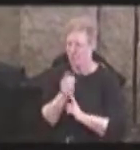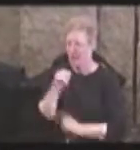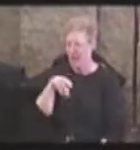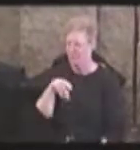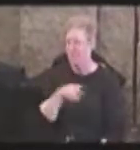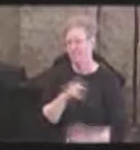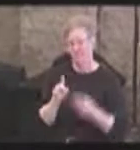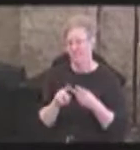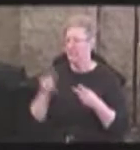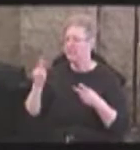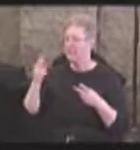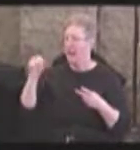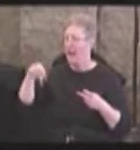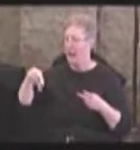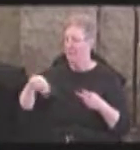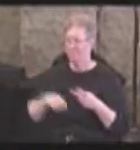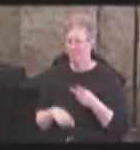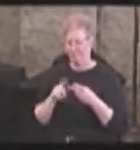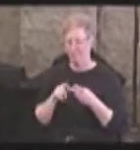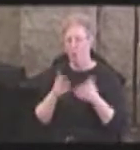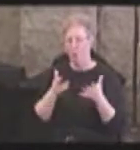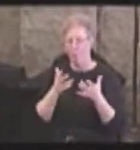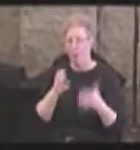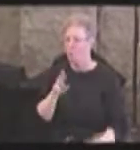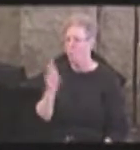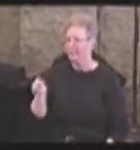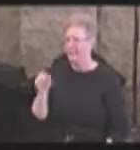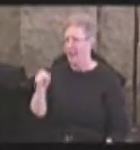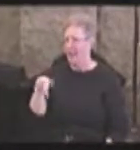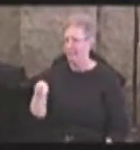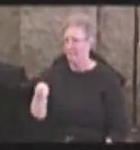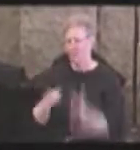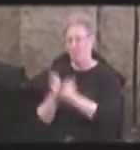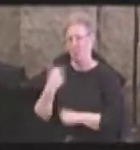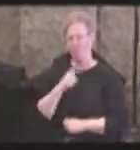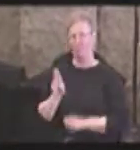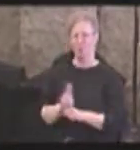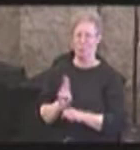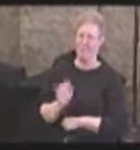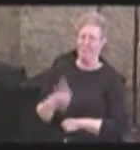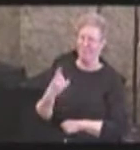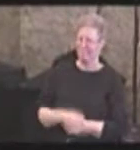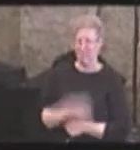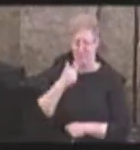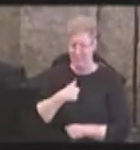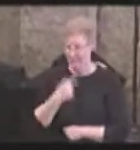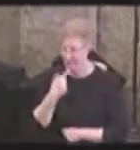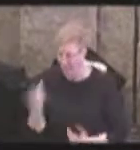second app I refer to as the want or the need app. This is probably the one that most of us use. It's the one that for me goes like